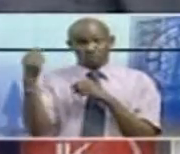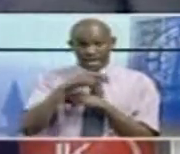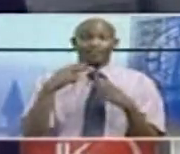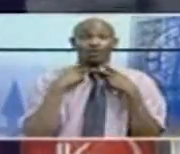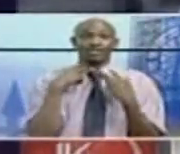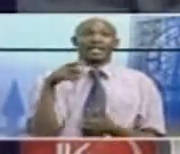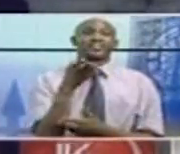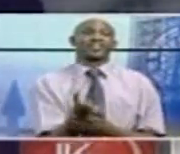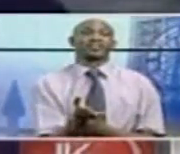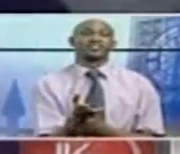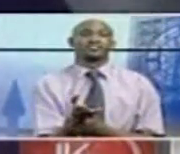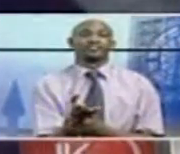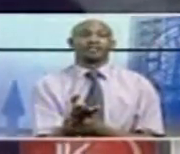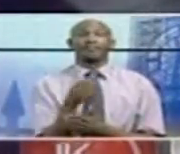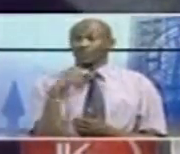us.